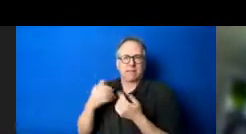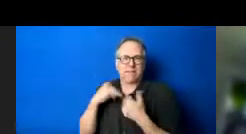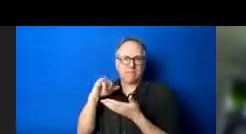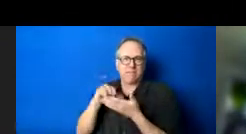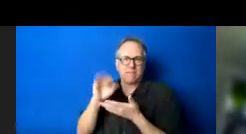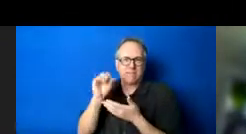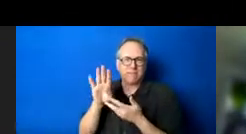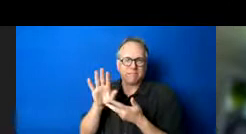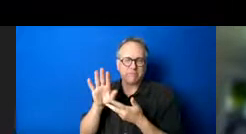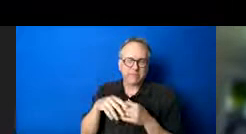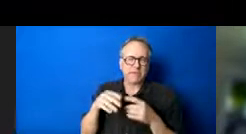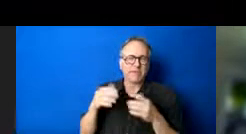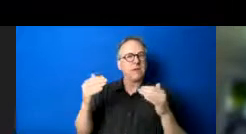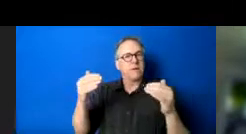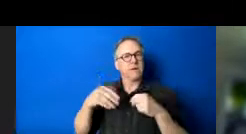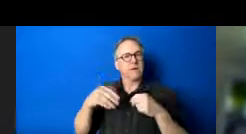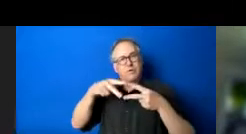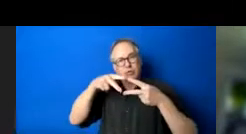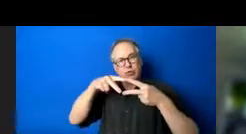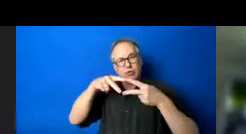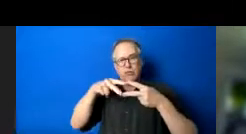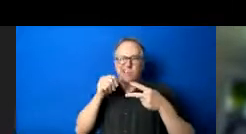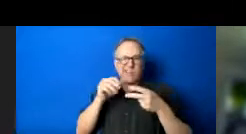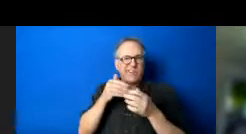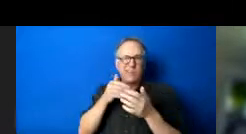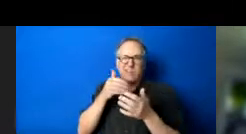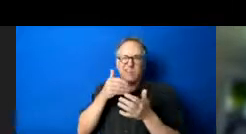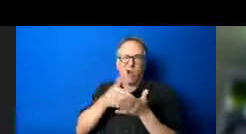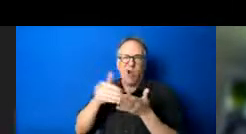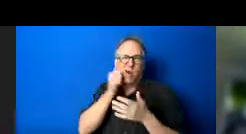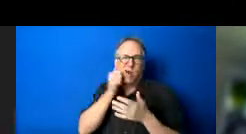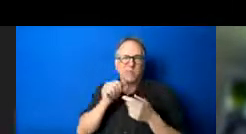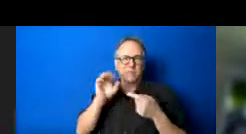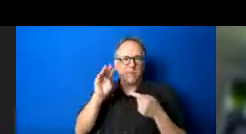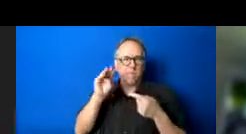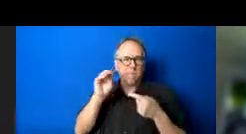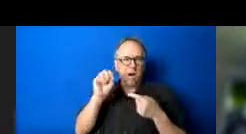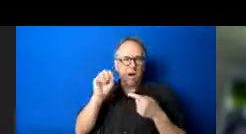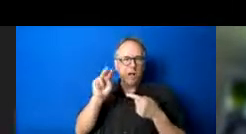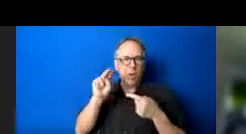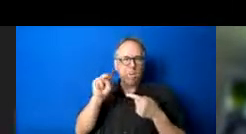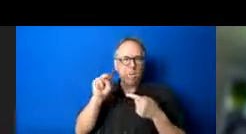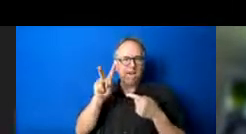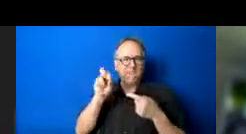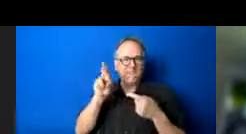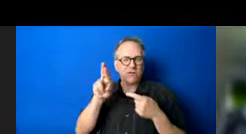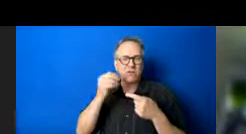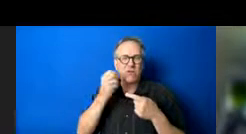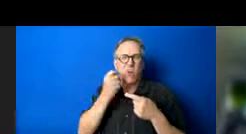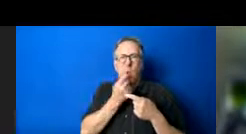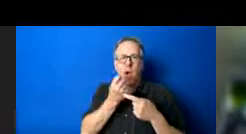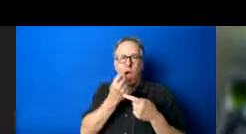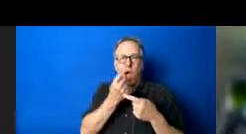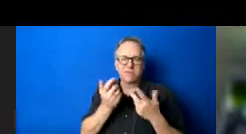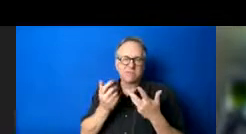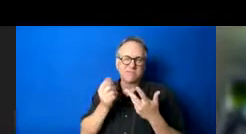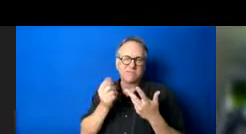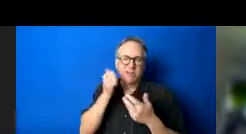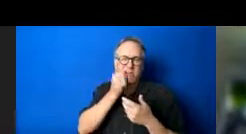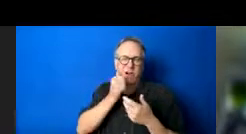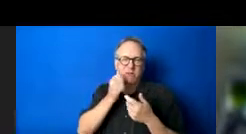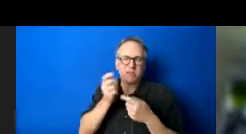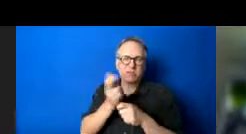And then the other two that are less commonly used, the molnupiravir is an oral antiviral, and this one is less commonly used because